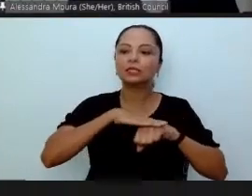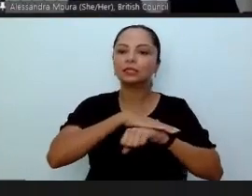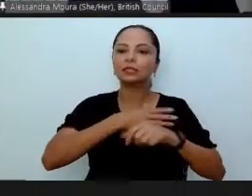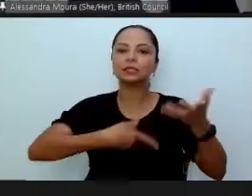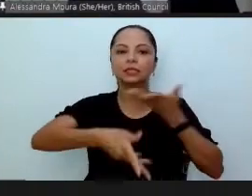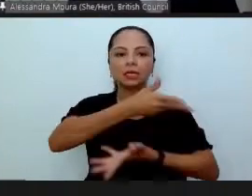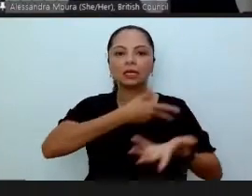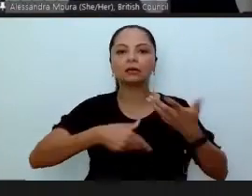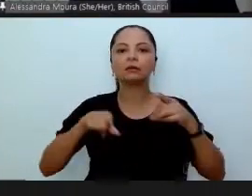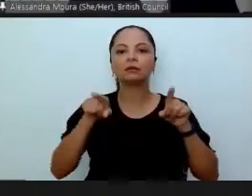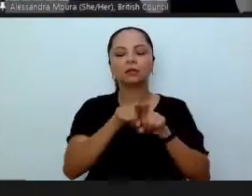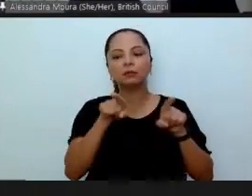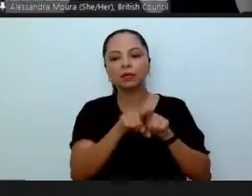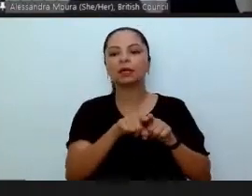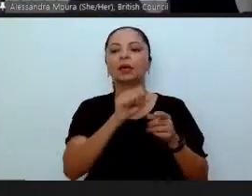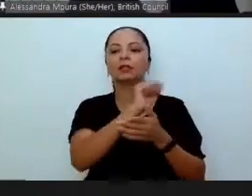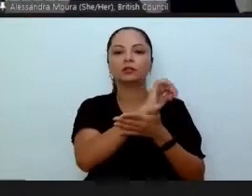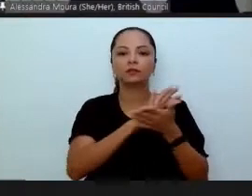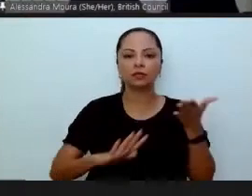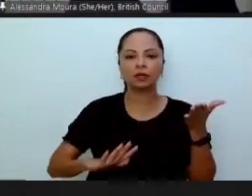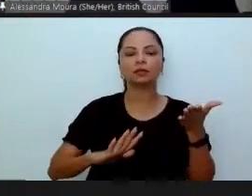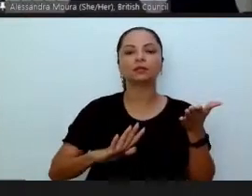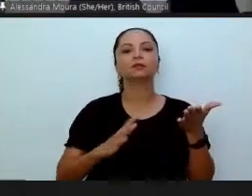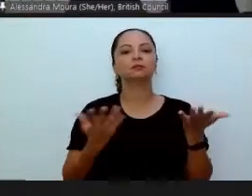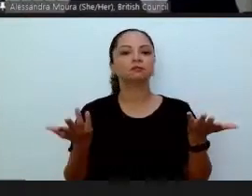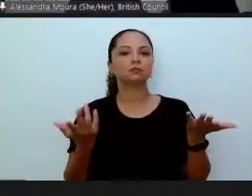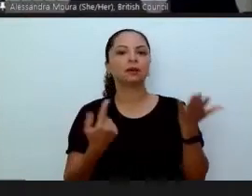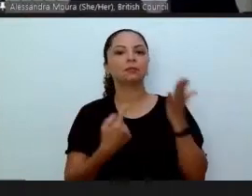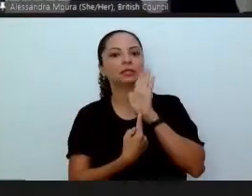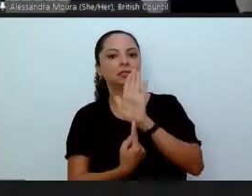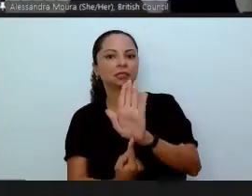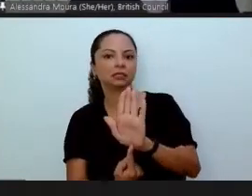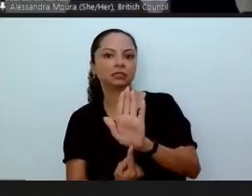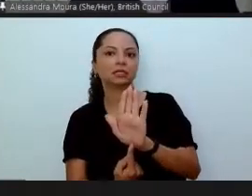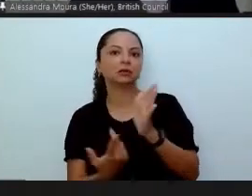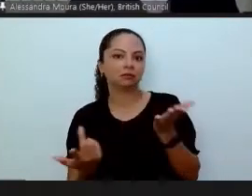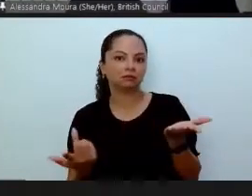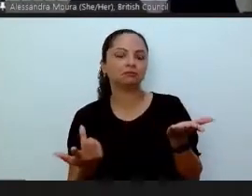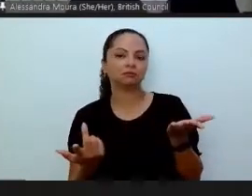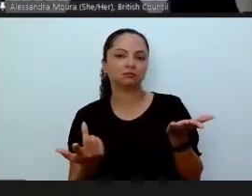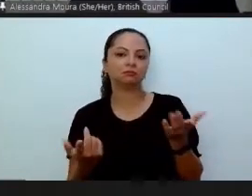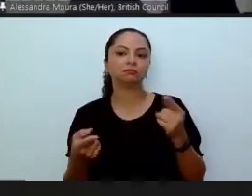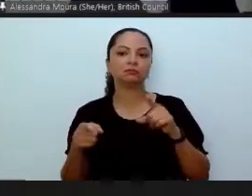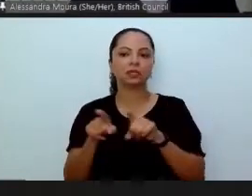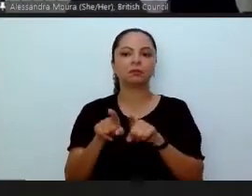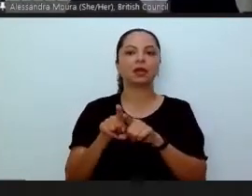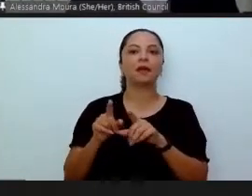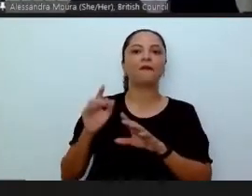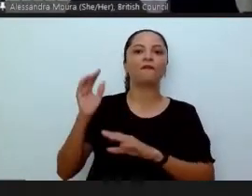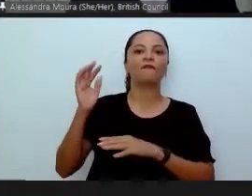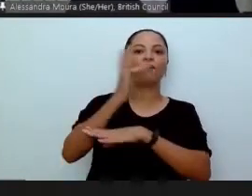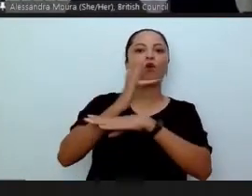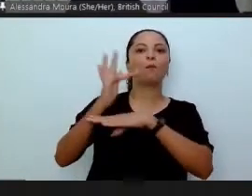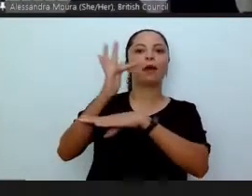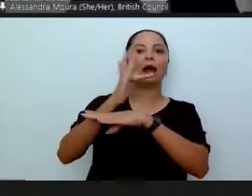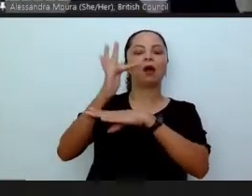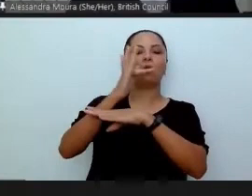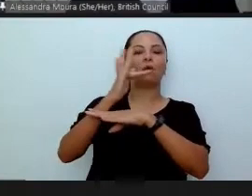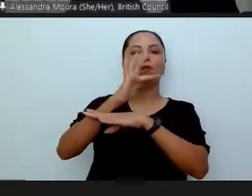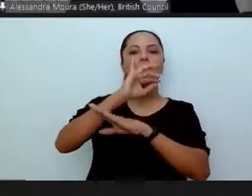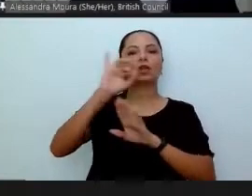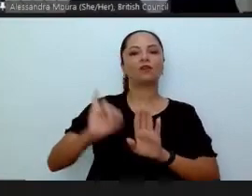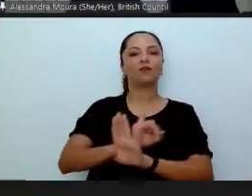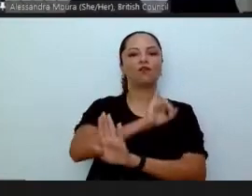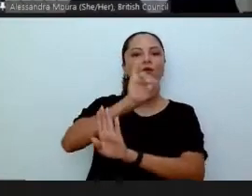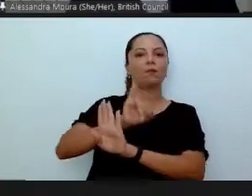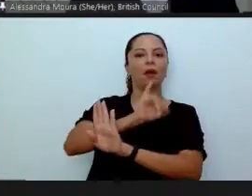to just speak together informally? Is it formally? Is it speaking to someone in